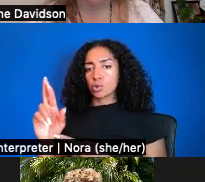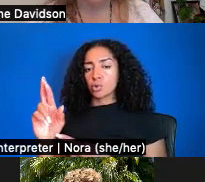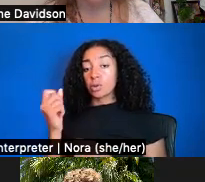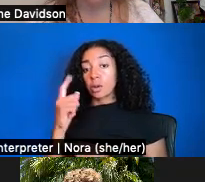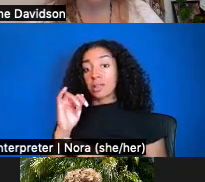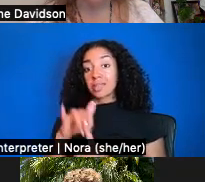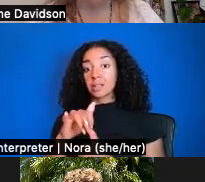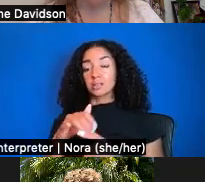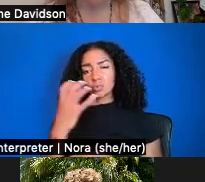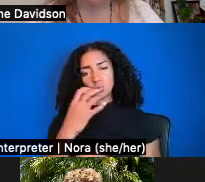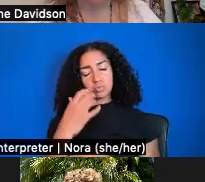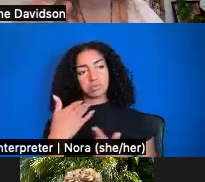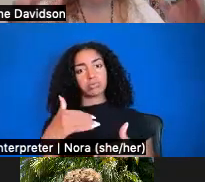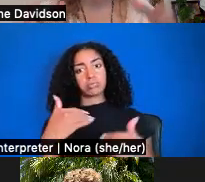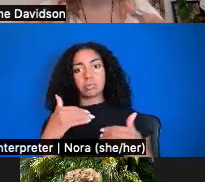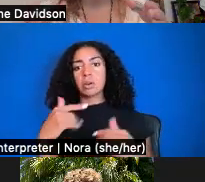basically